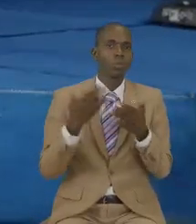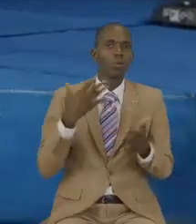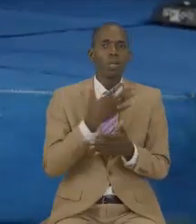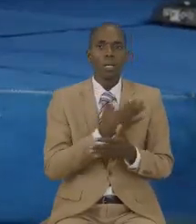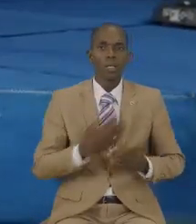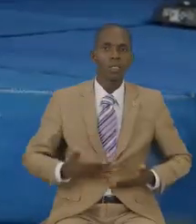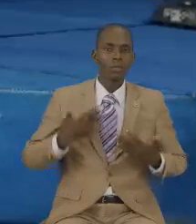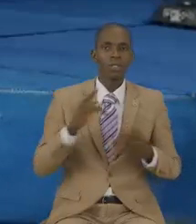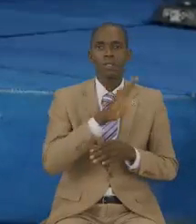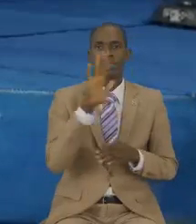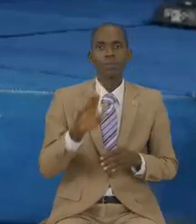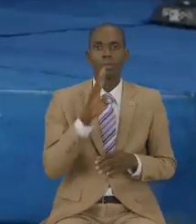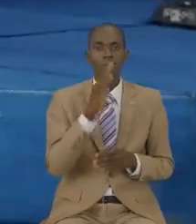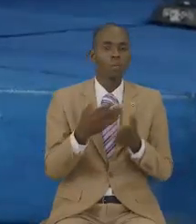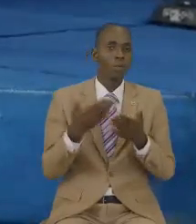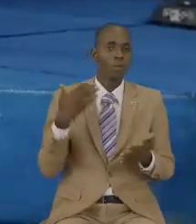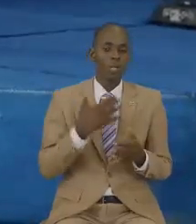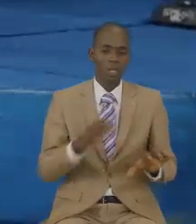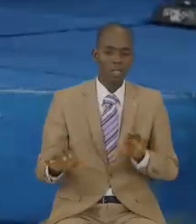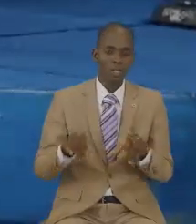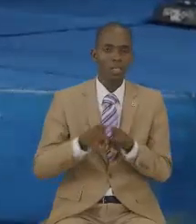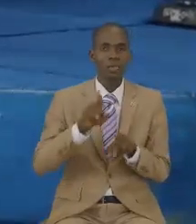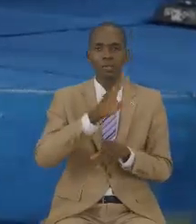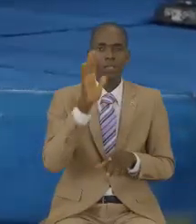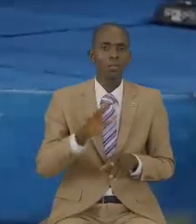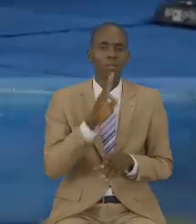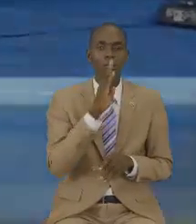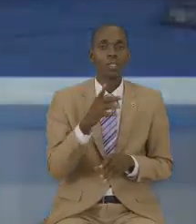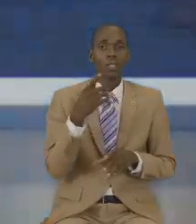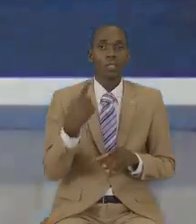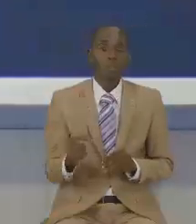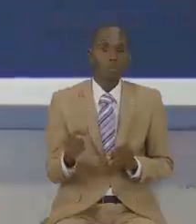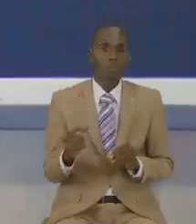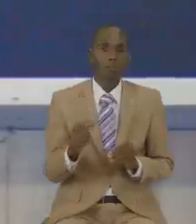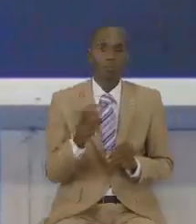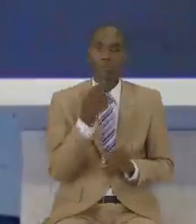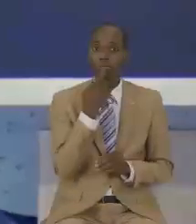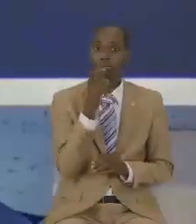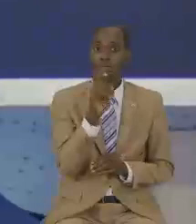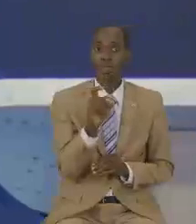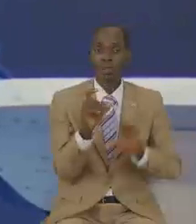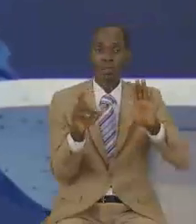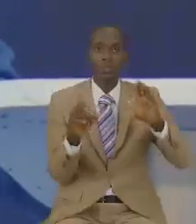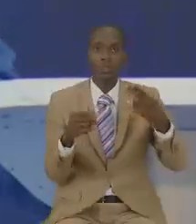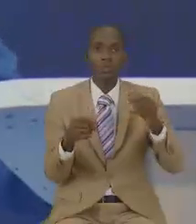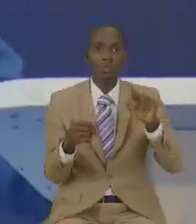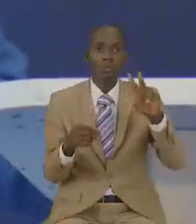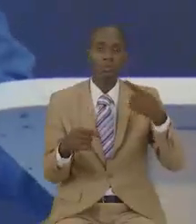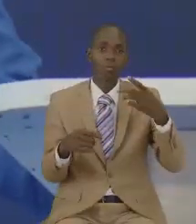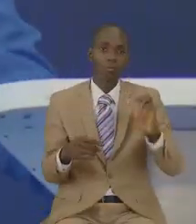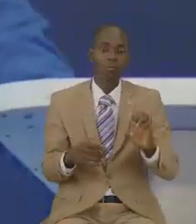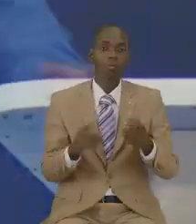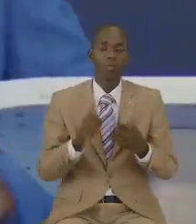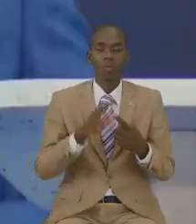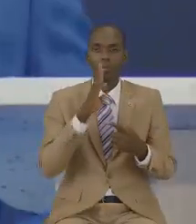you never did, and act like you never did. The charge to be ignited for